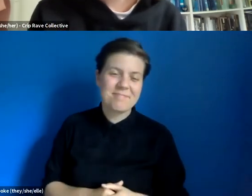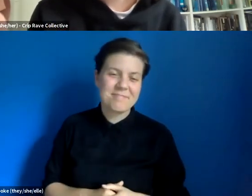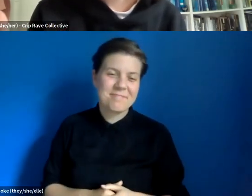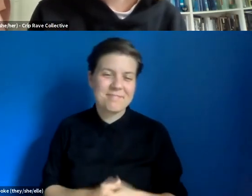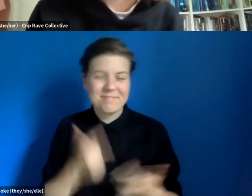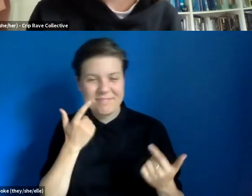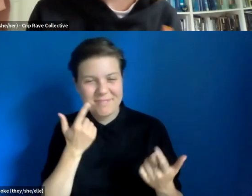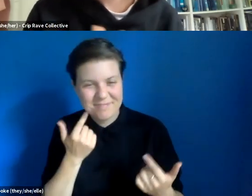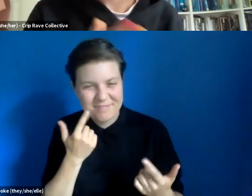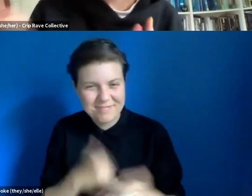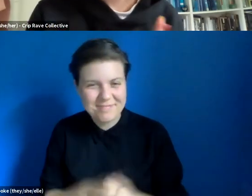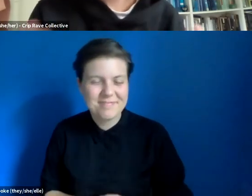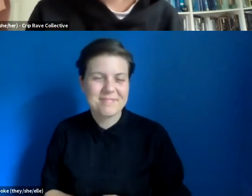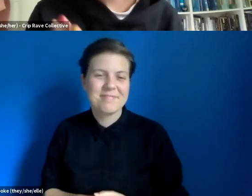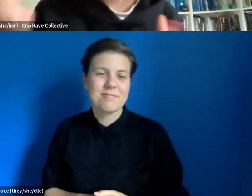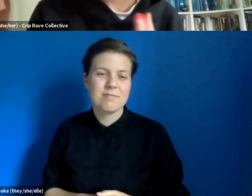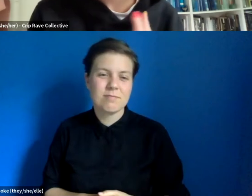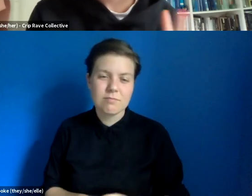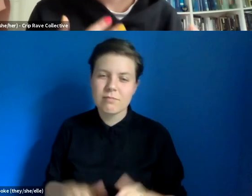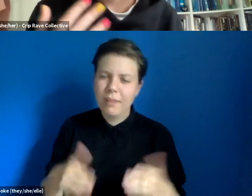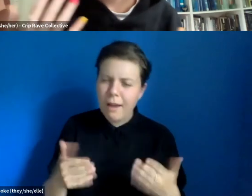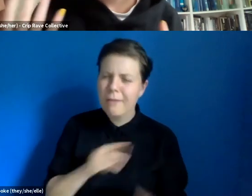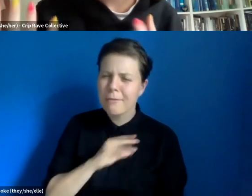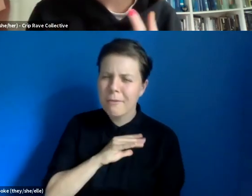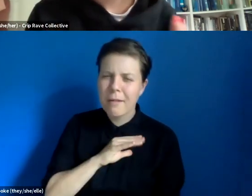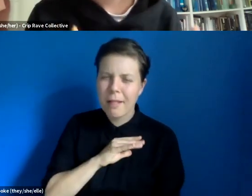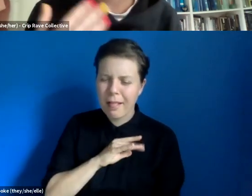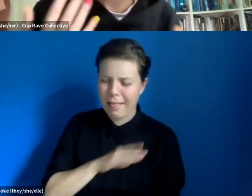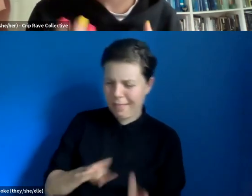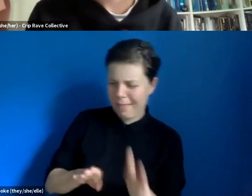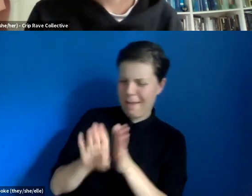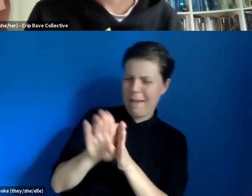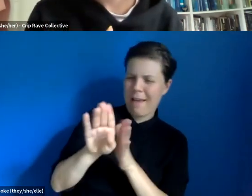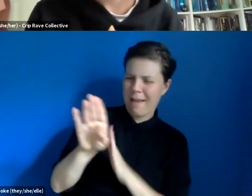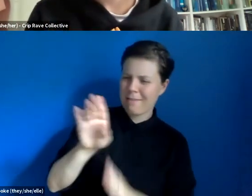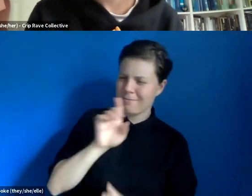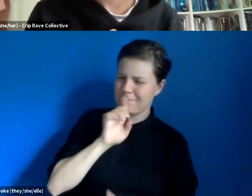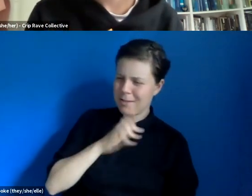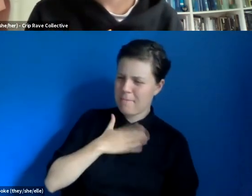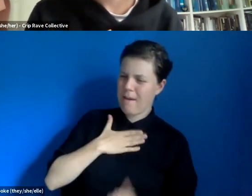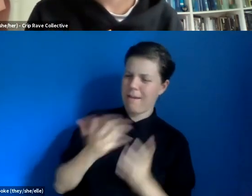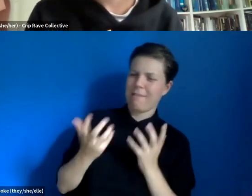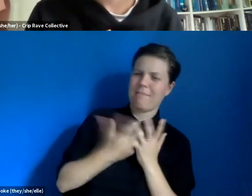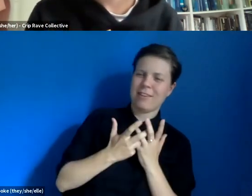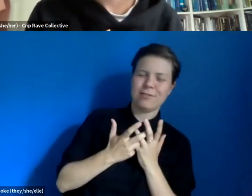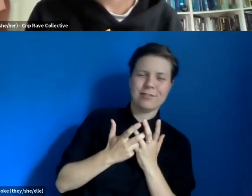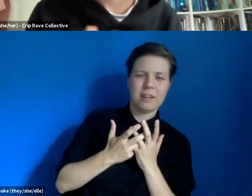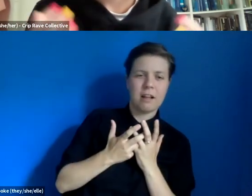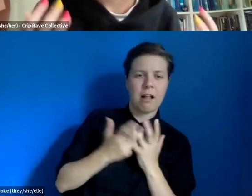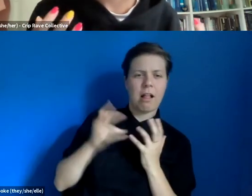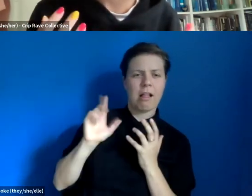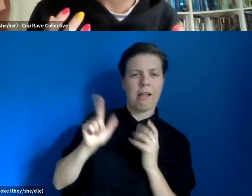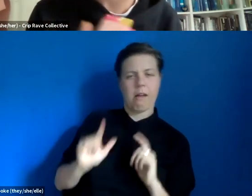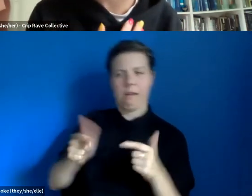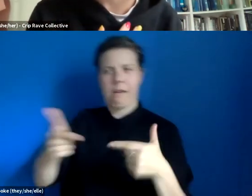kind of got to see other people playing. So it's kind of the general approach was around like a